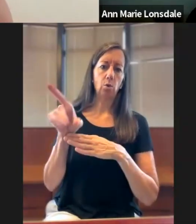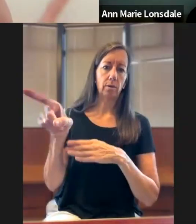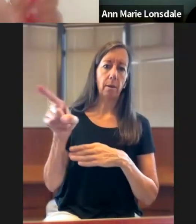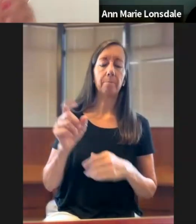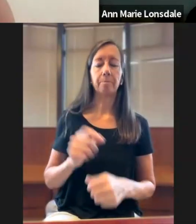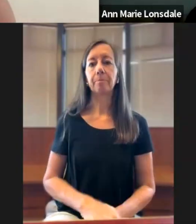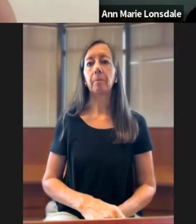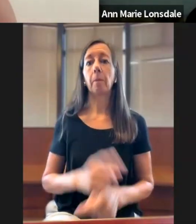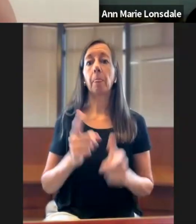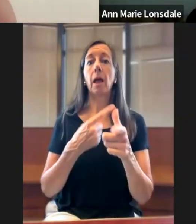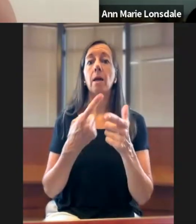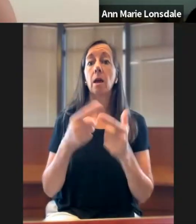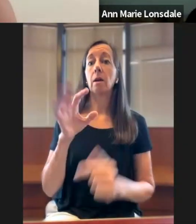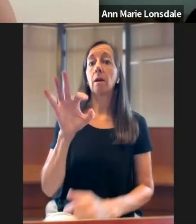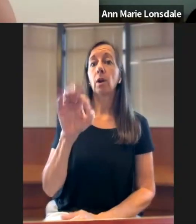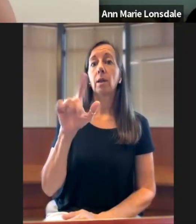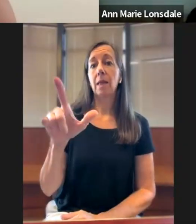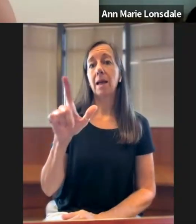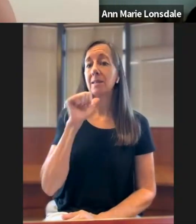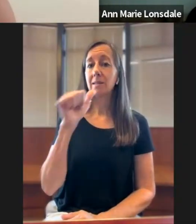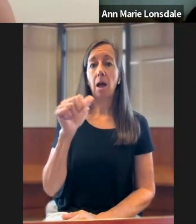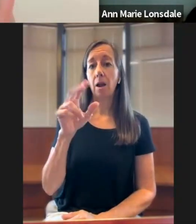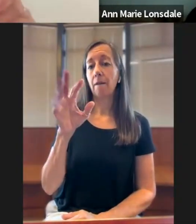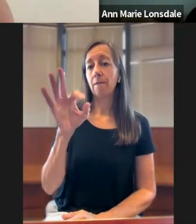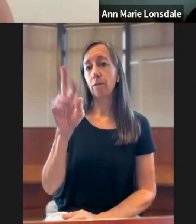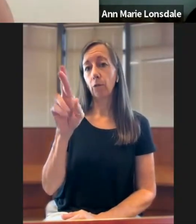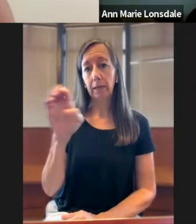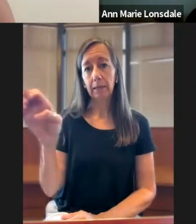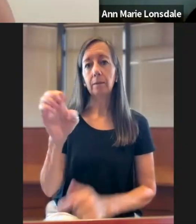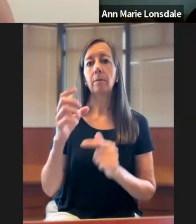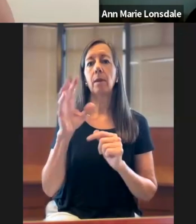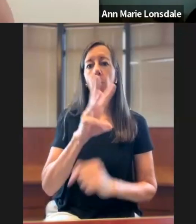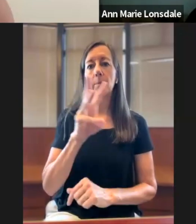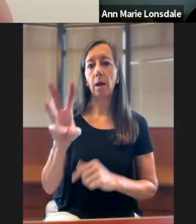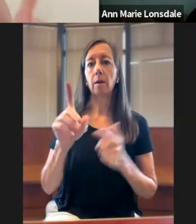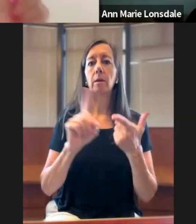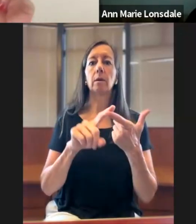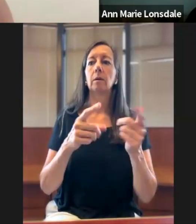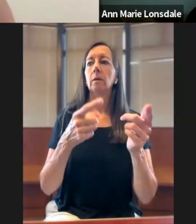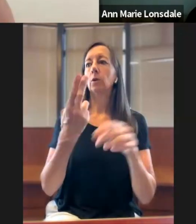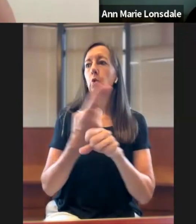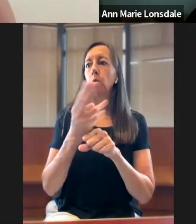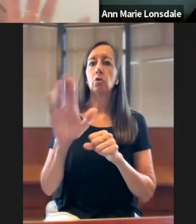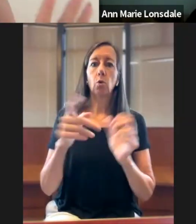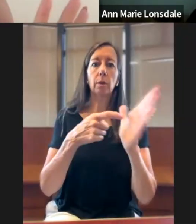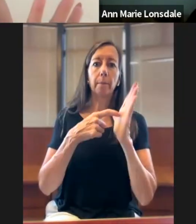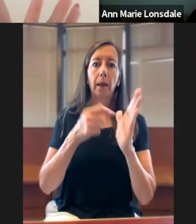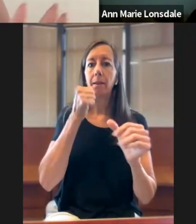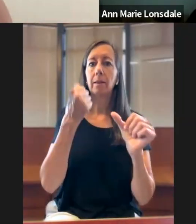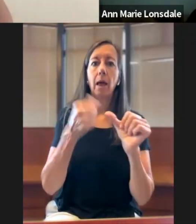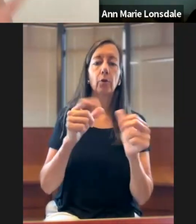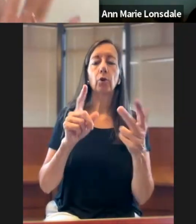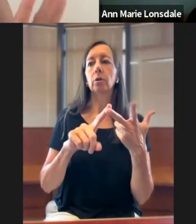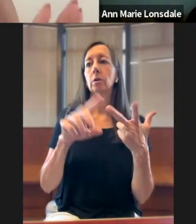isn't free. Utilize your demand letter, social media blast, any of those